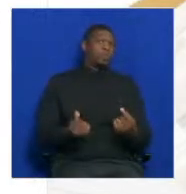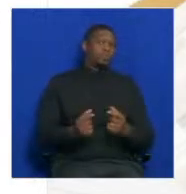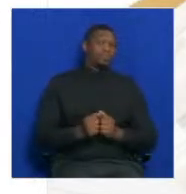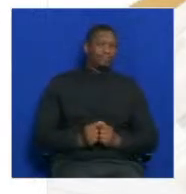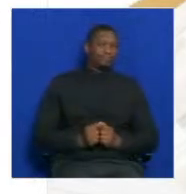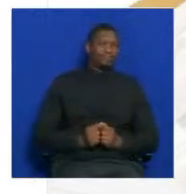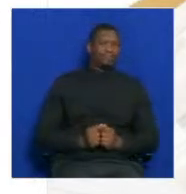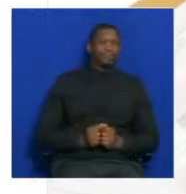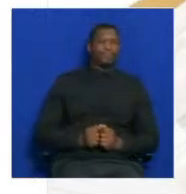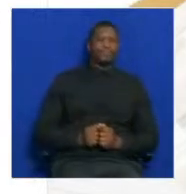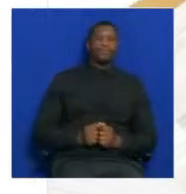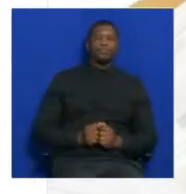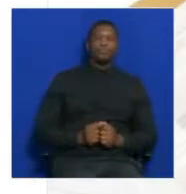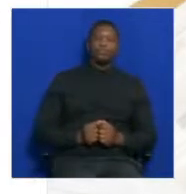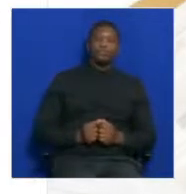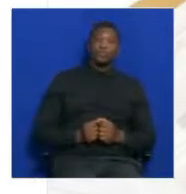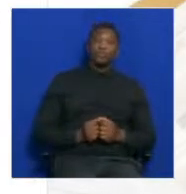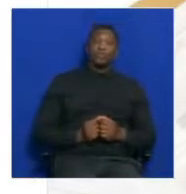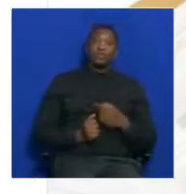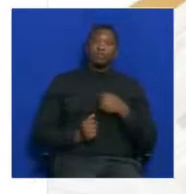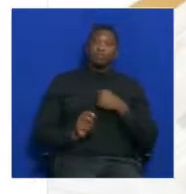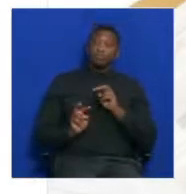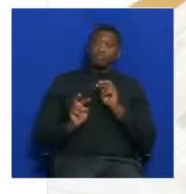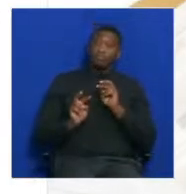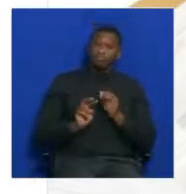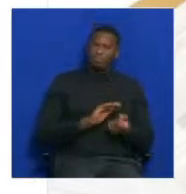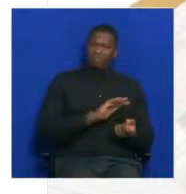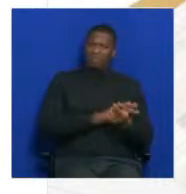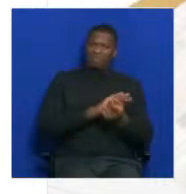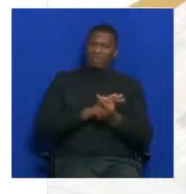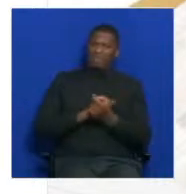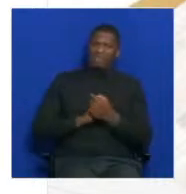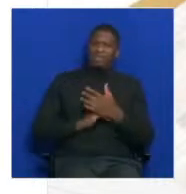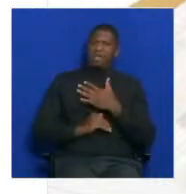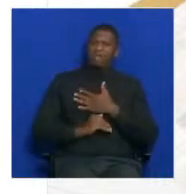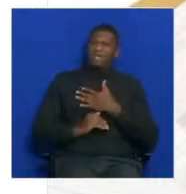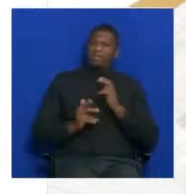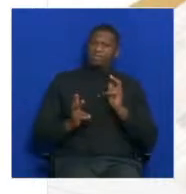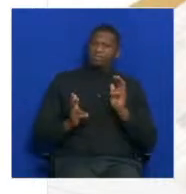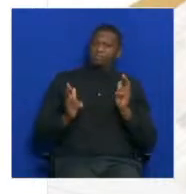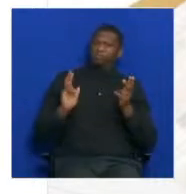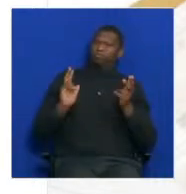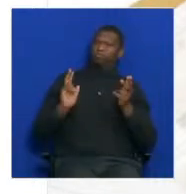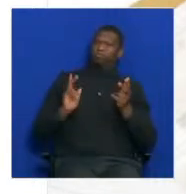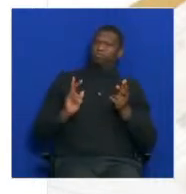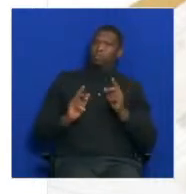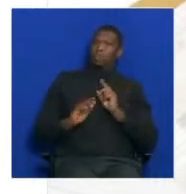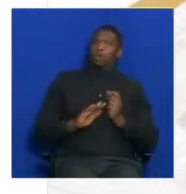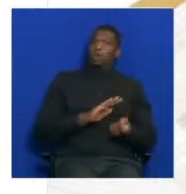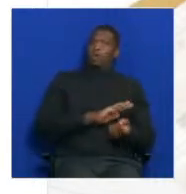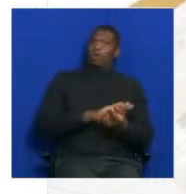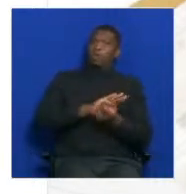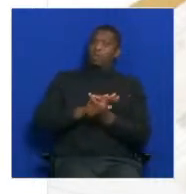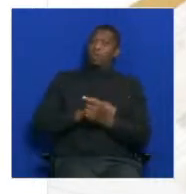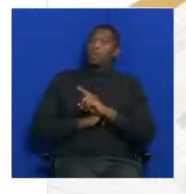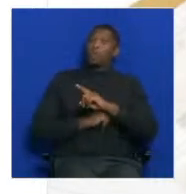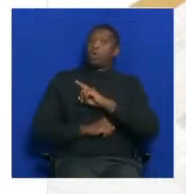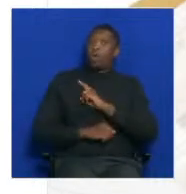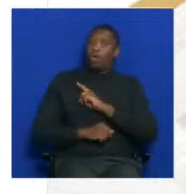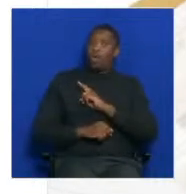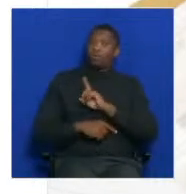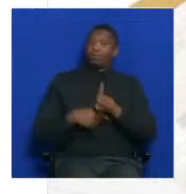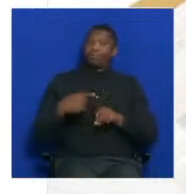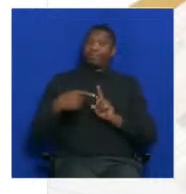I regard this as odd for 4 reasons. First, Section 41(6)